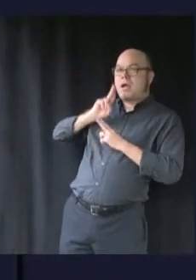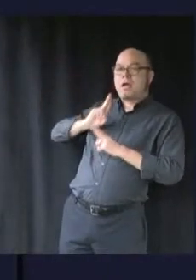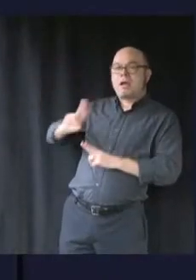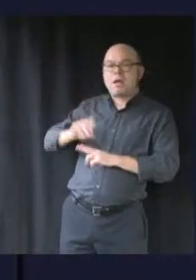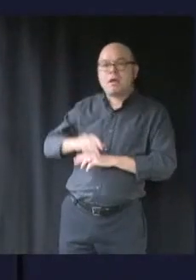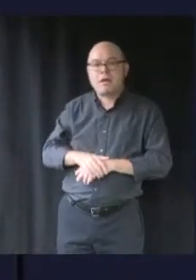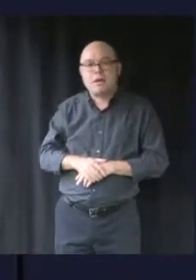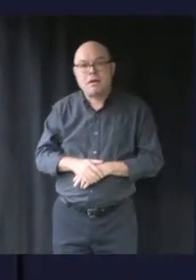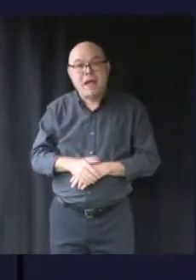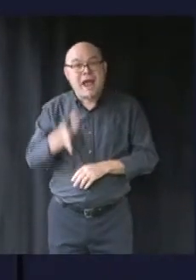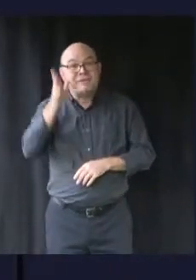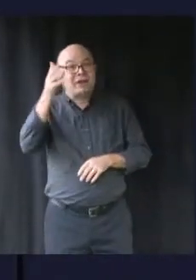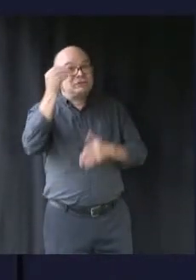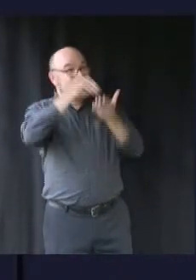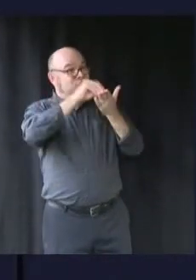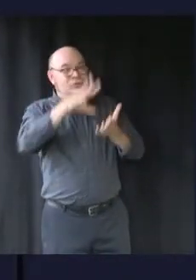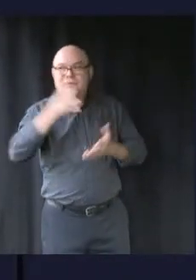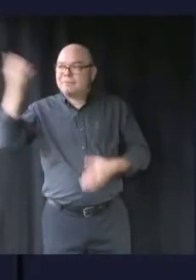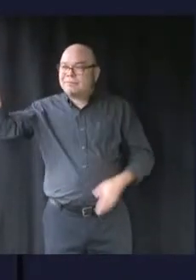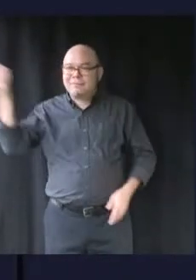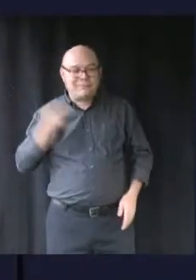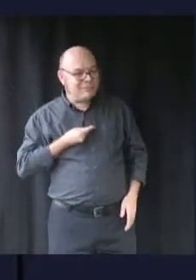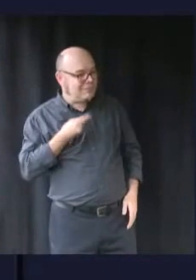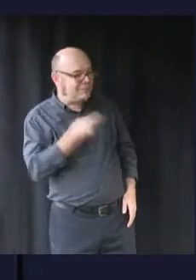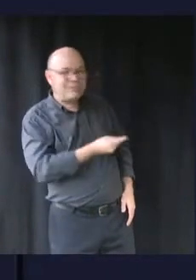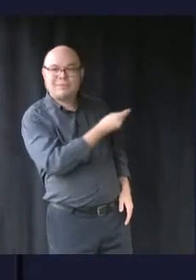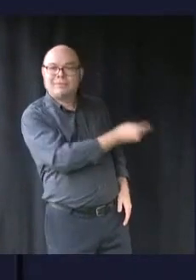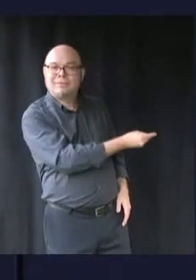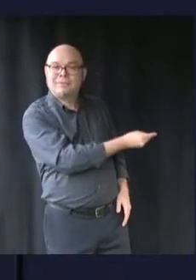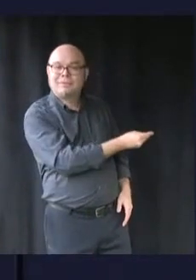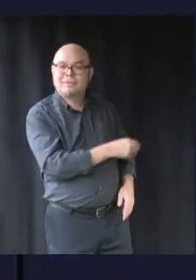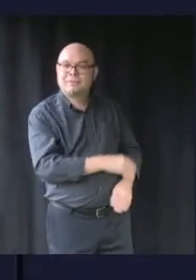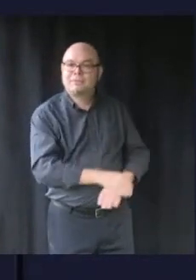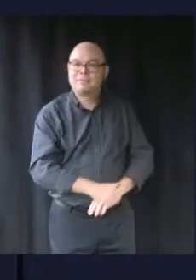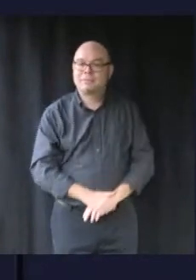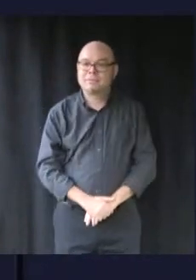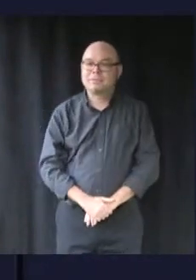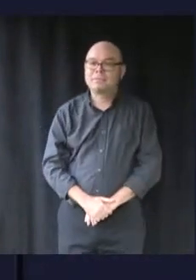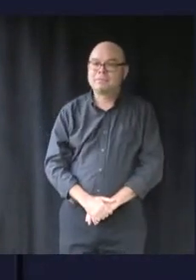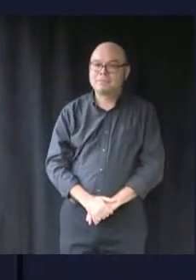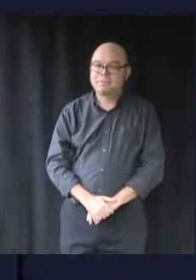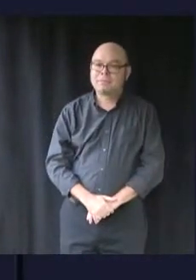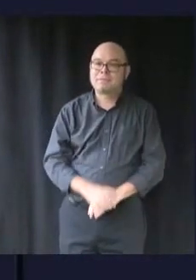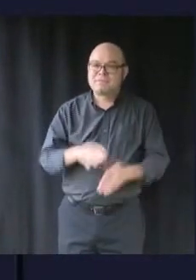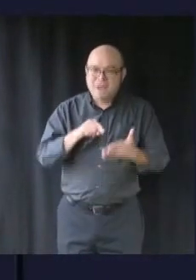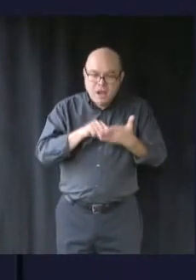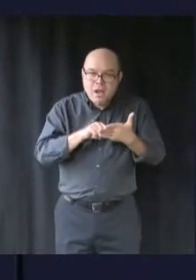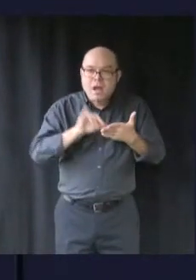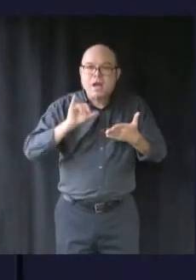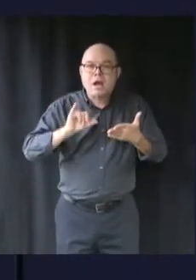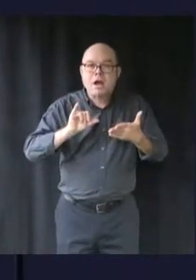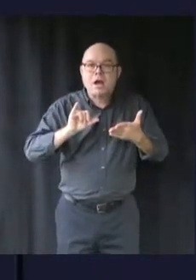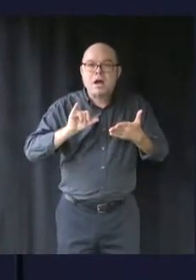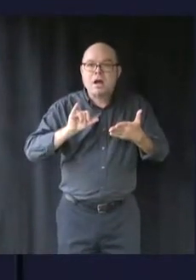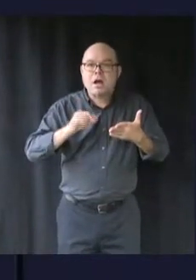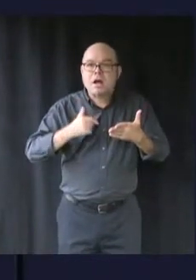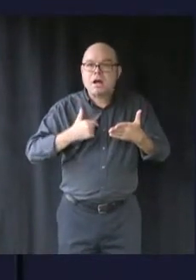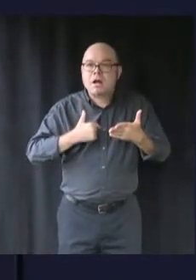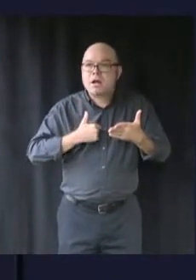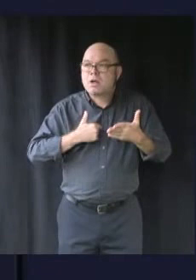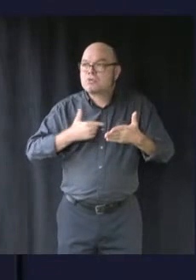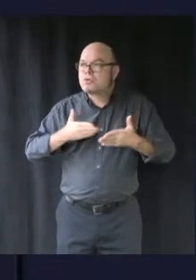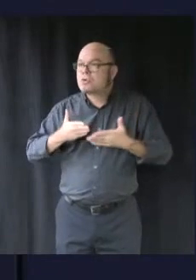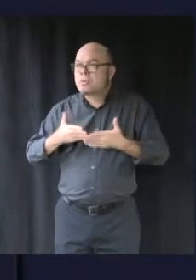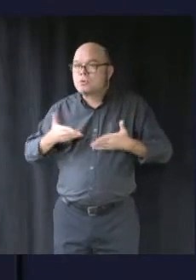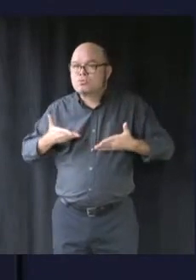audience today who discover and defend human rights as the passion and purpose of our life. So let